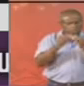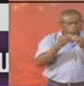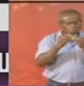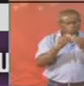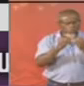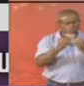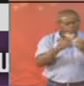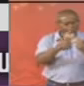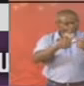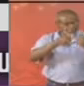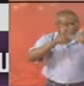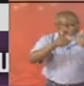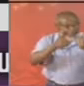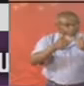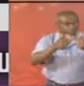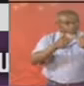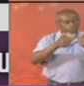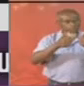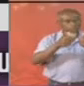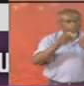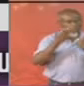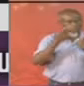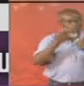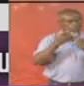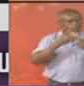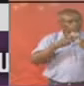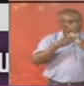wearing, the 3 Ws, as we said today.